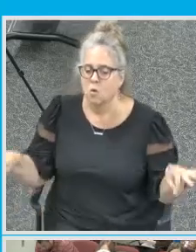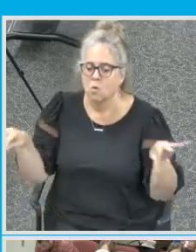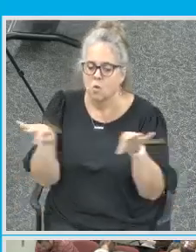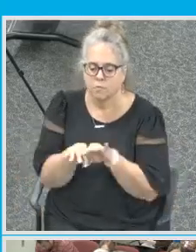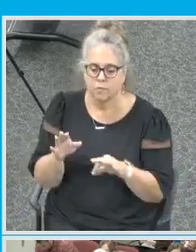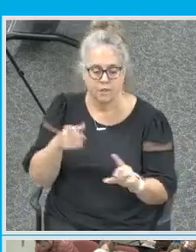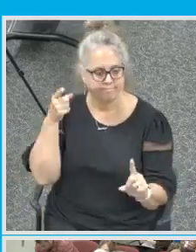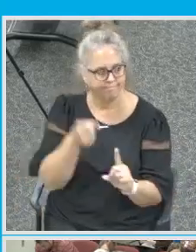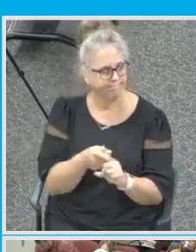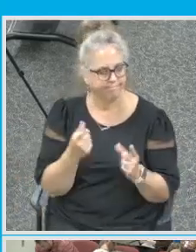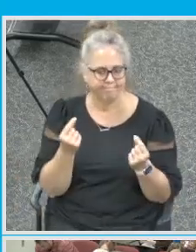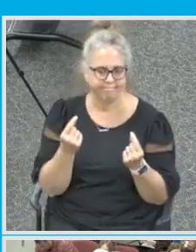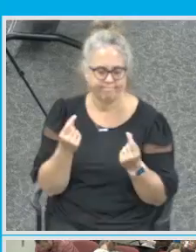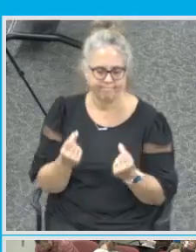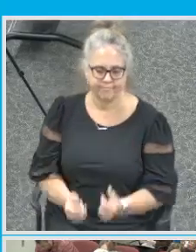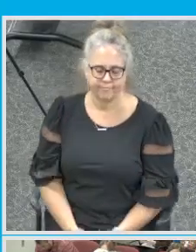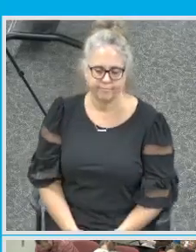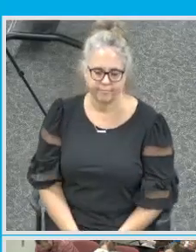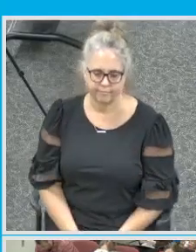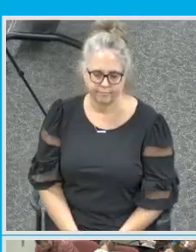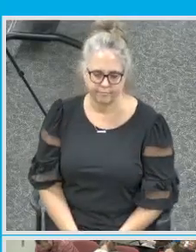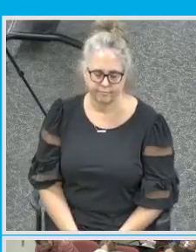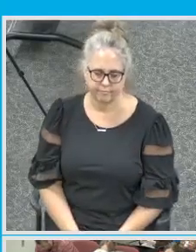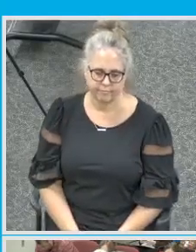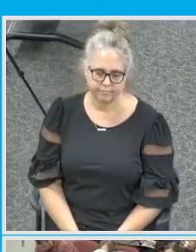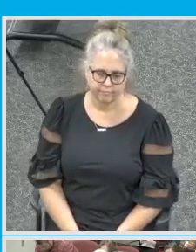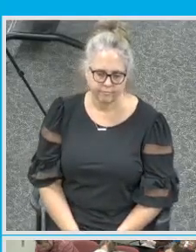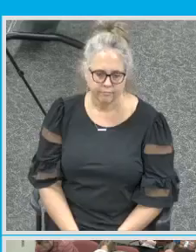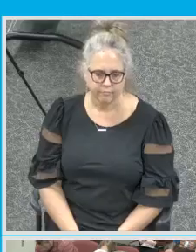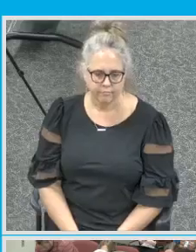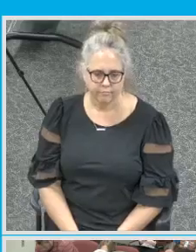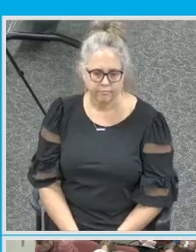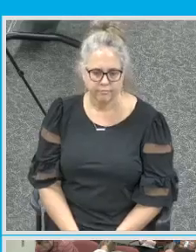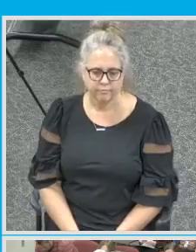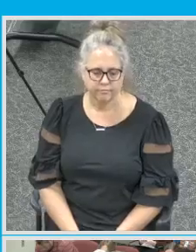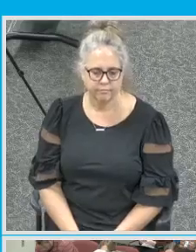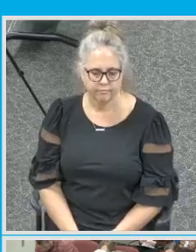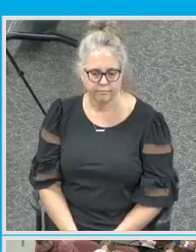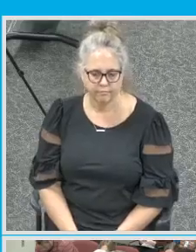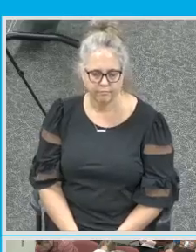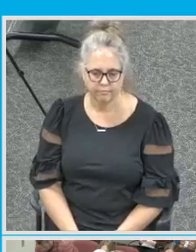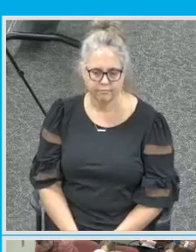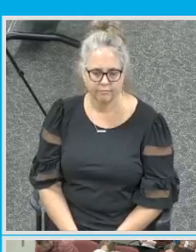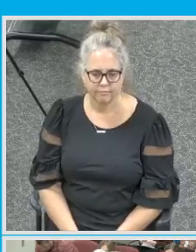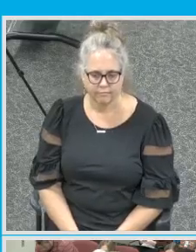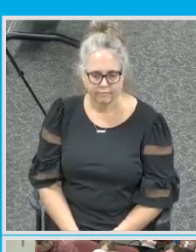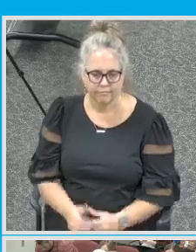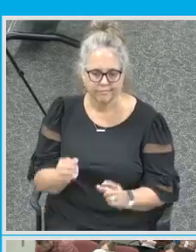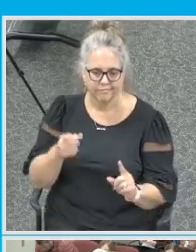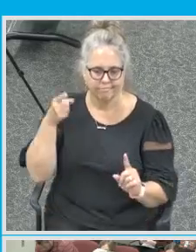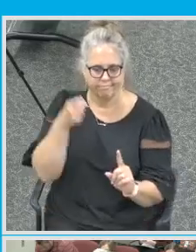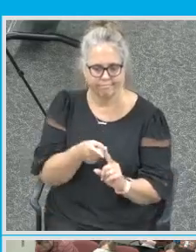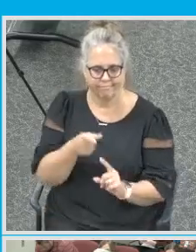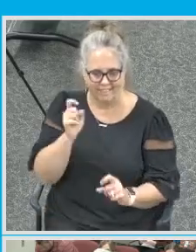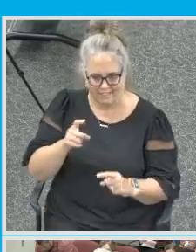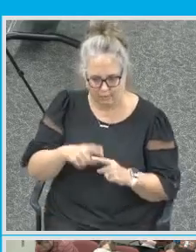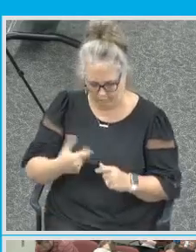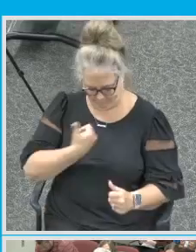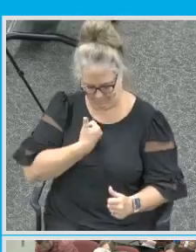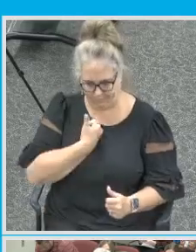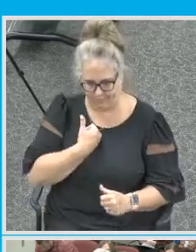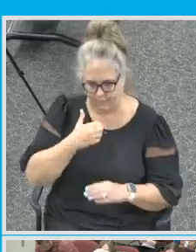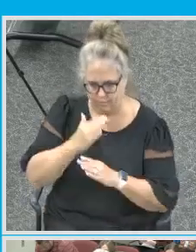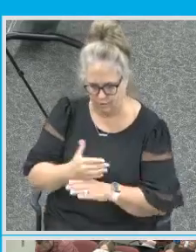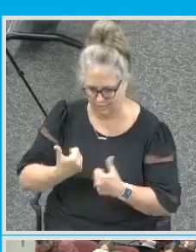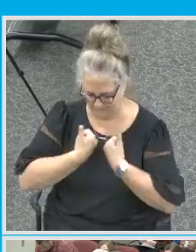virus is this is not something that somebody else is going to protect you from. This is something that you need to be active in preventing